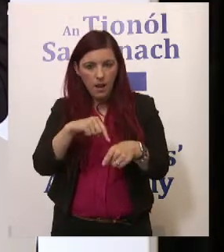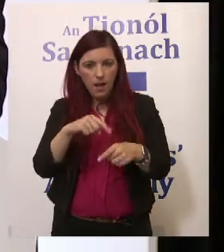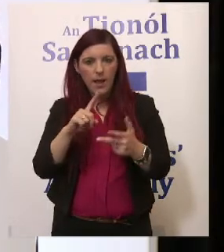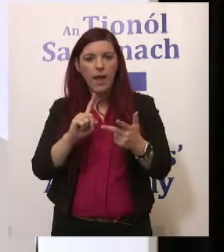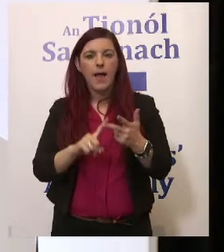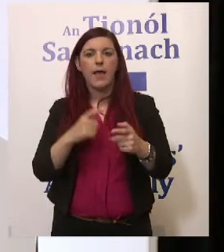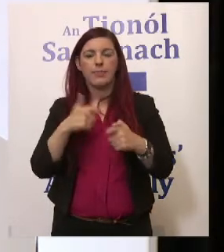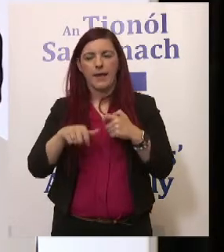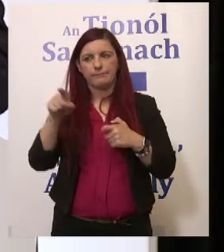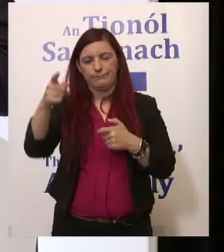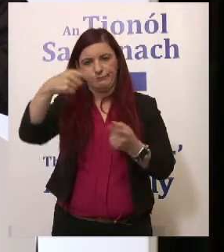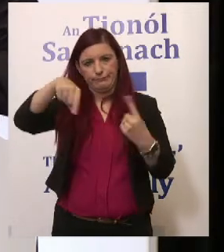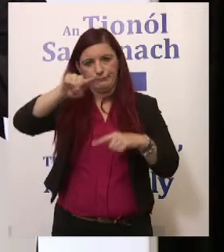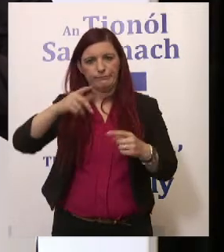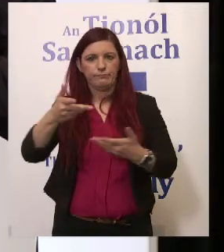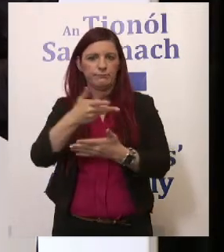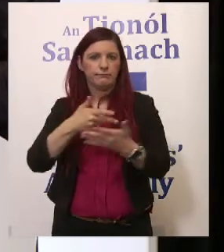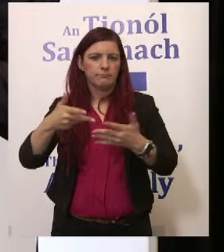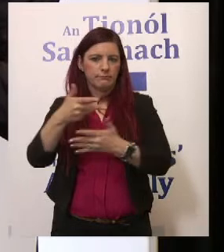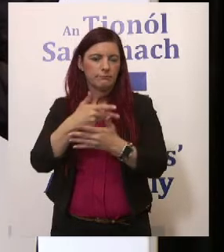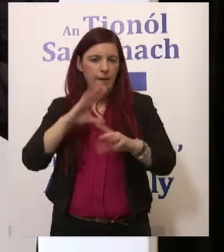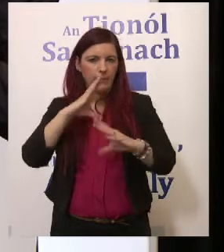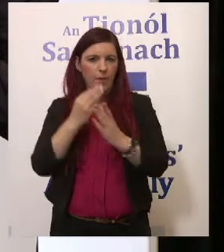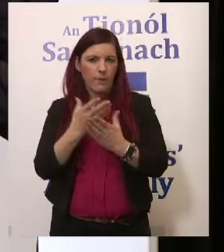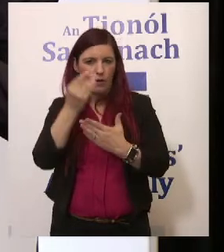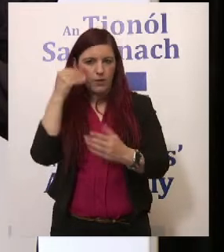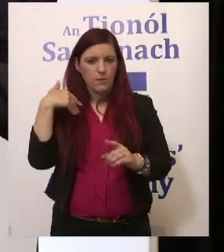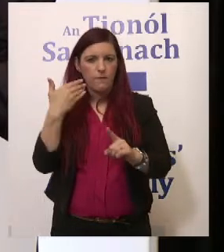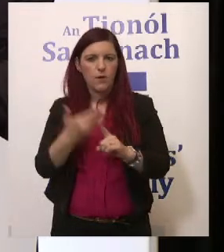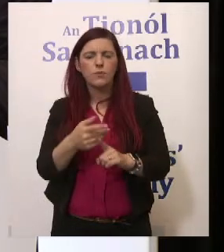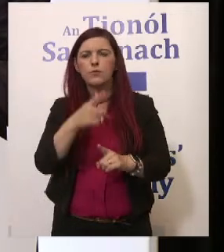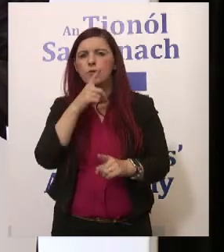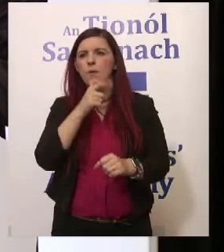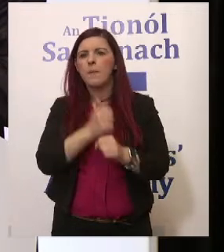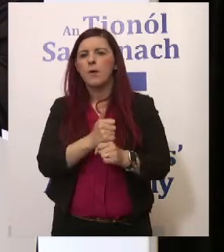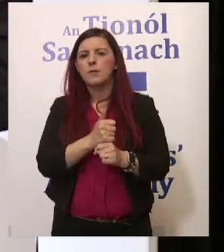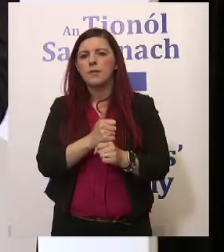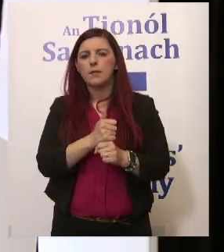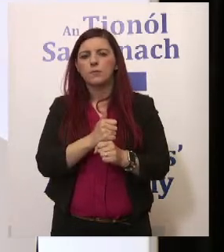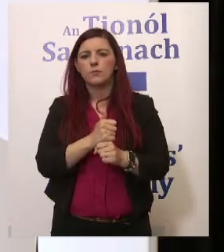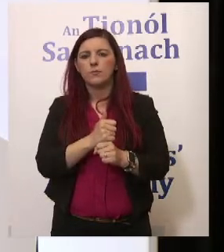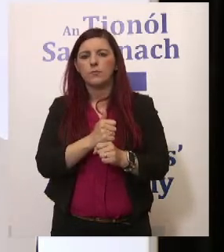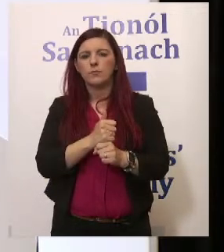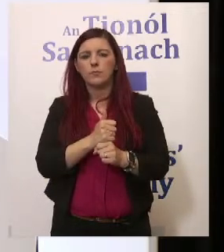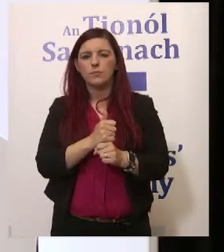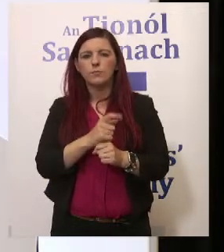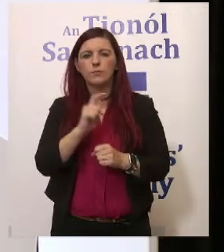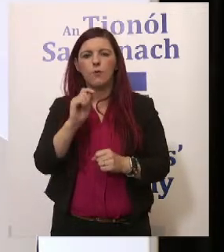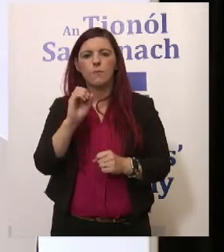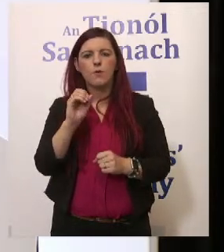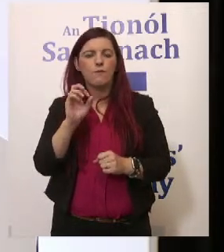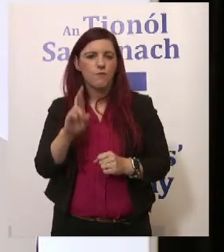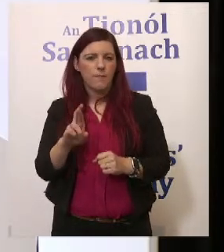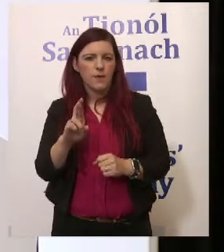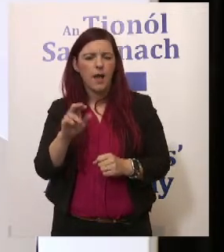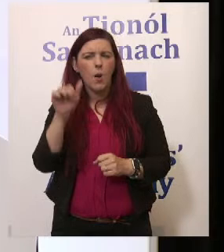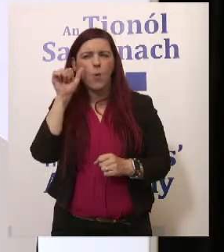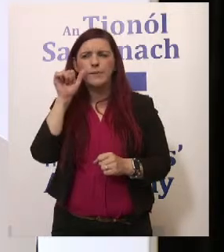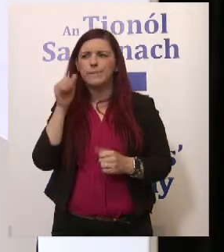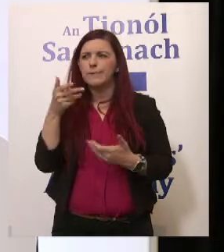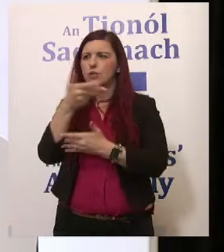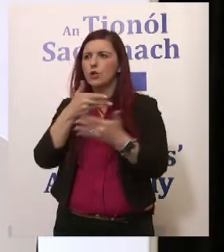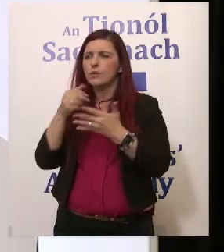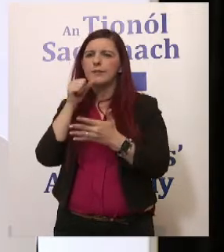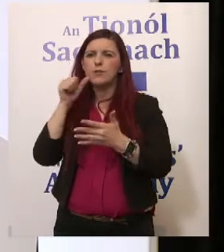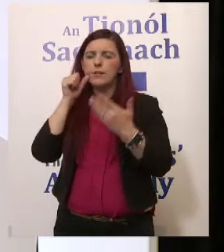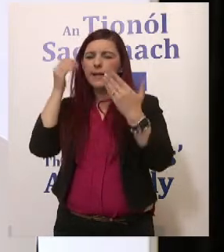to discuss lessons learned so far. Just to start the morning off, back to our terms of reference, some discussions last night around